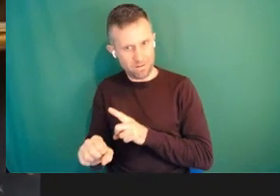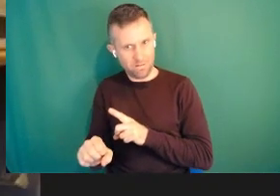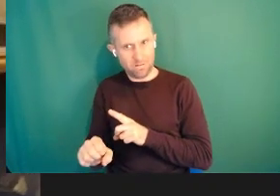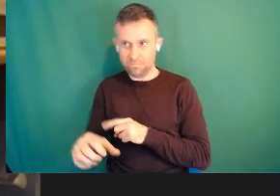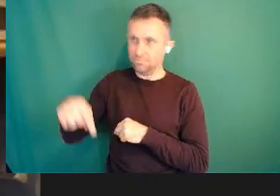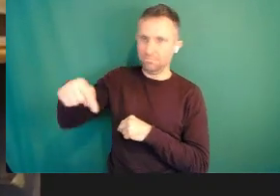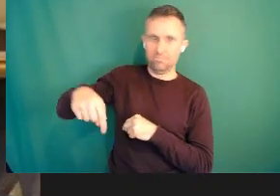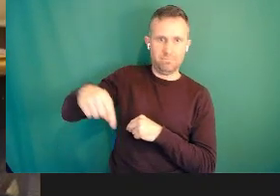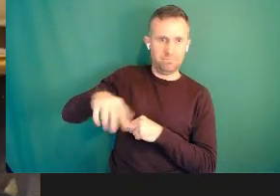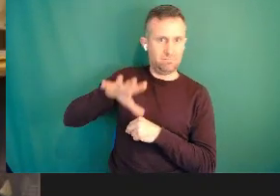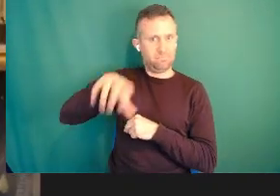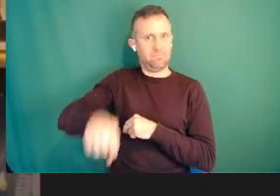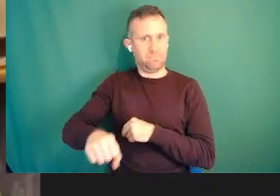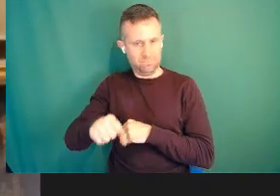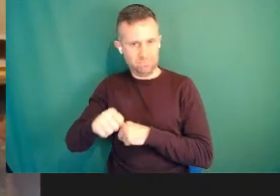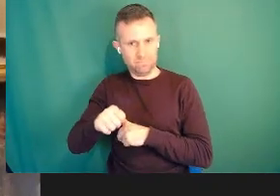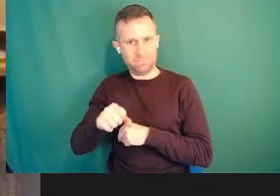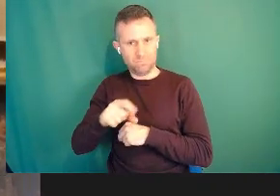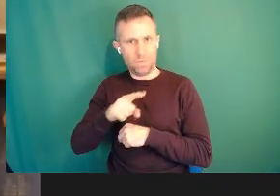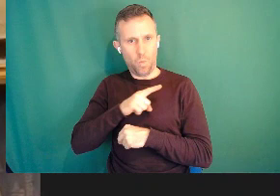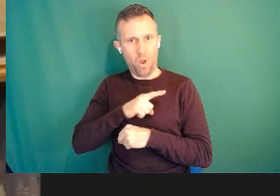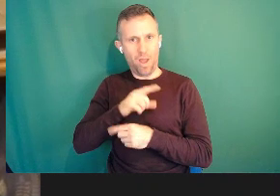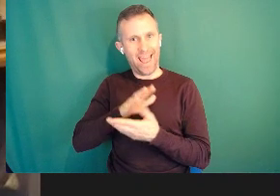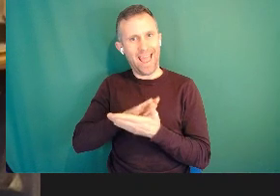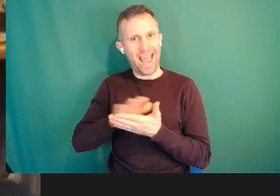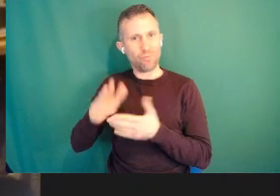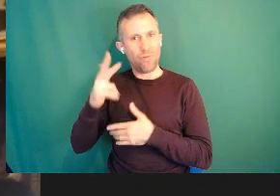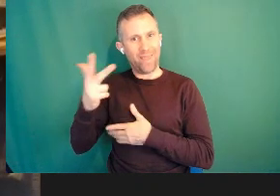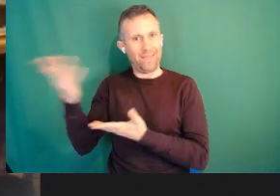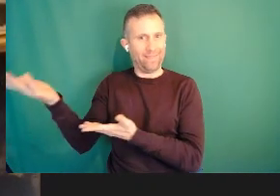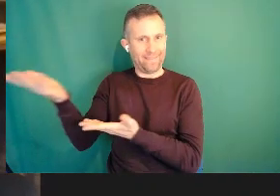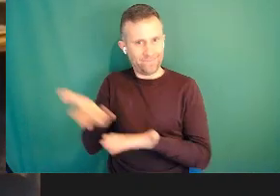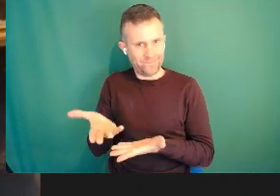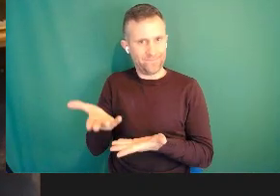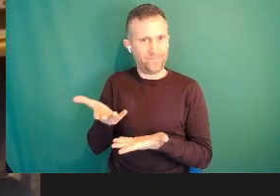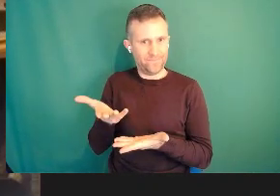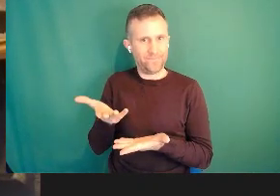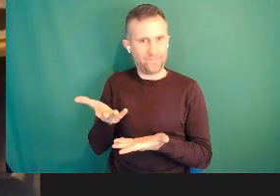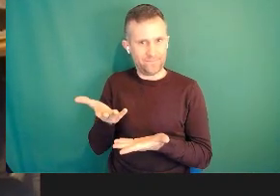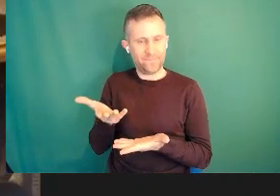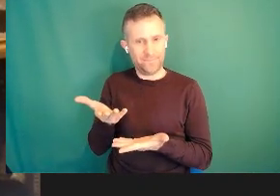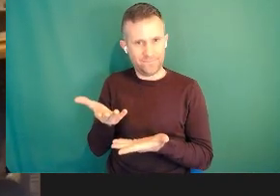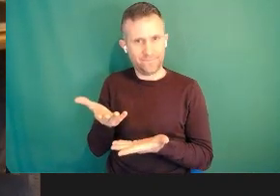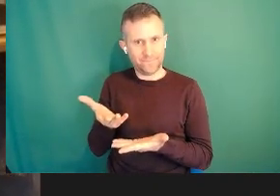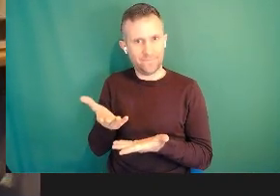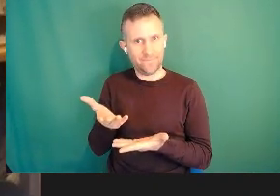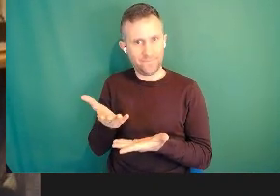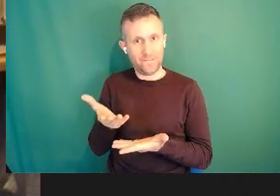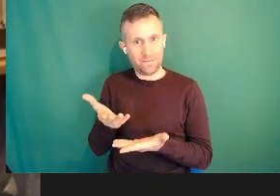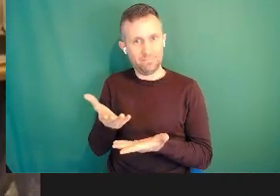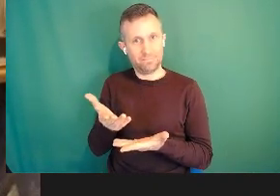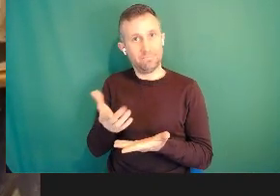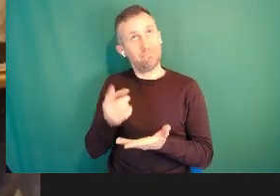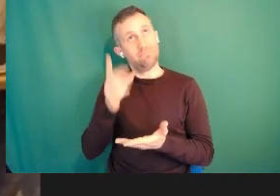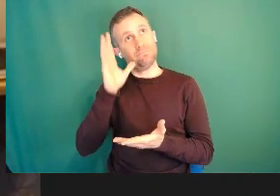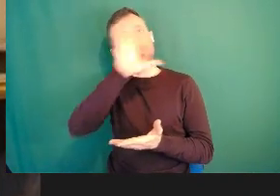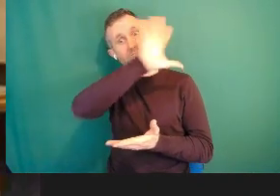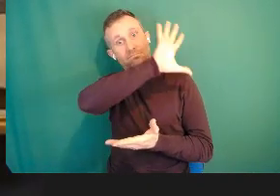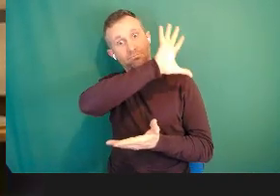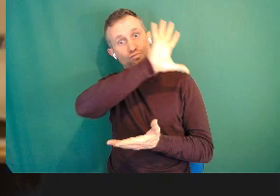Henry VIII. And we know the year that the ceiling would have been put in because Anthony Brown, he actually died a year